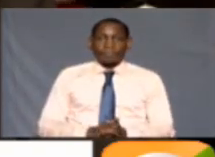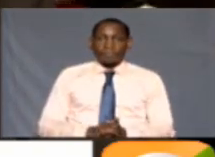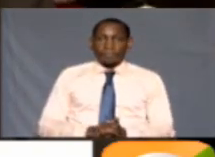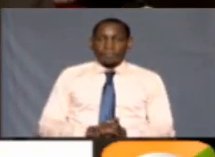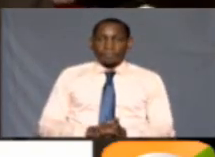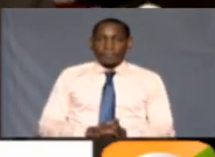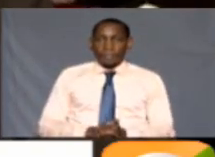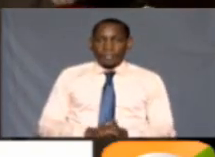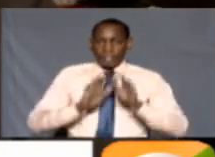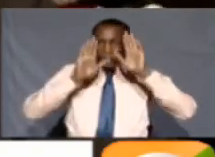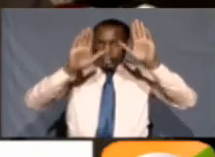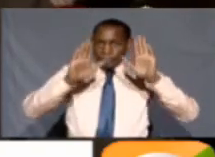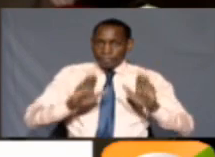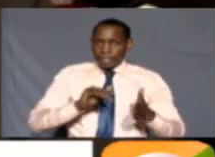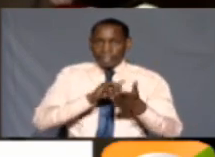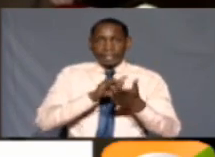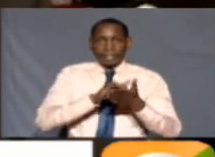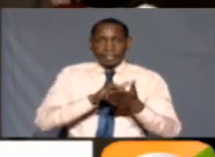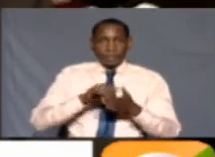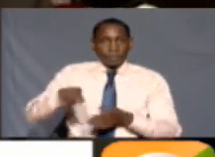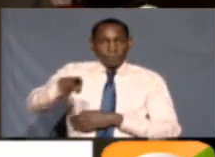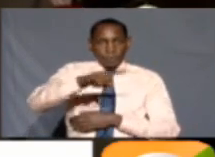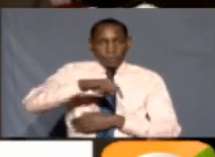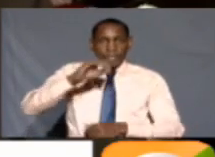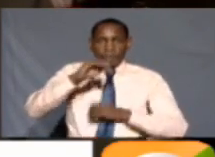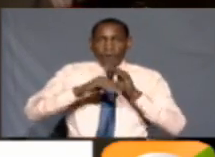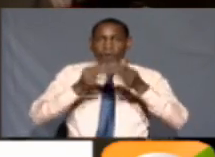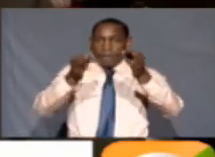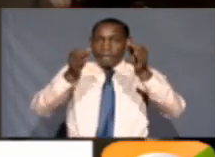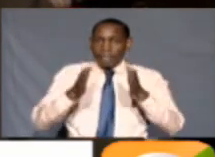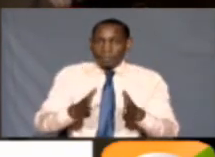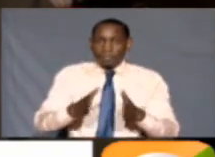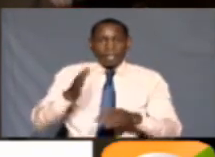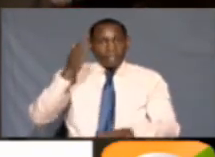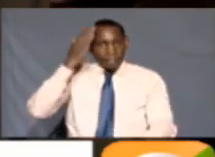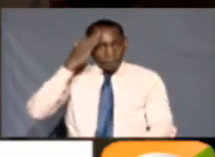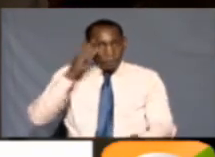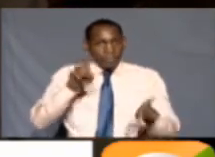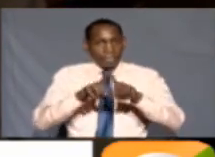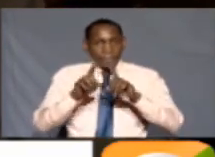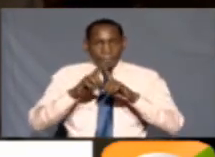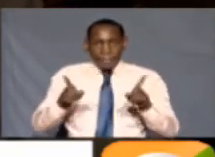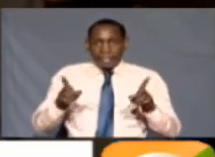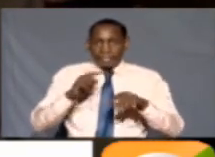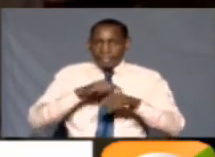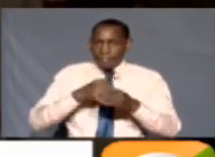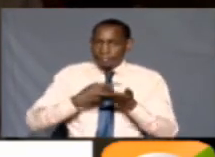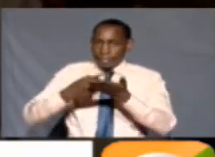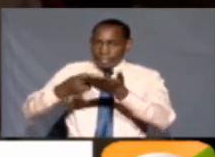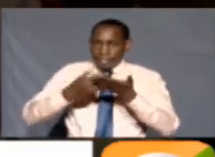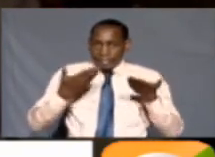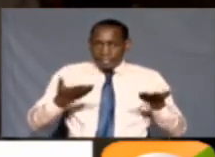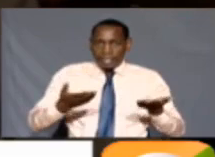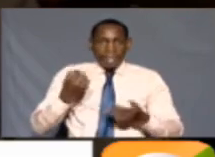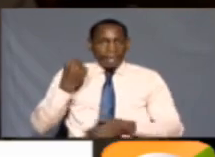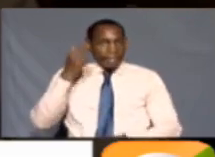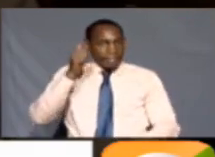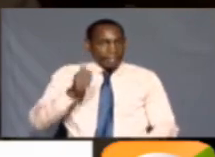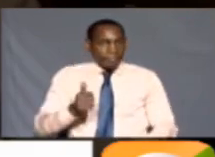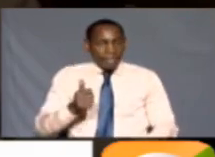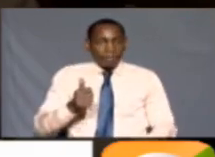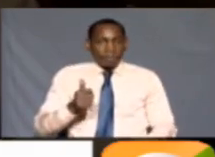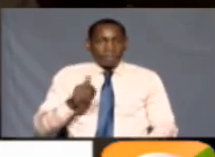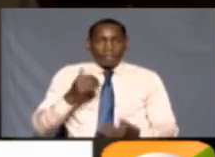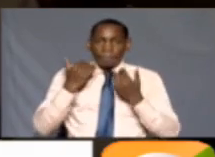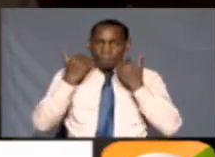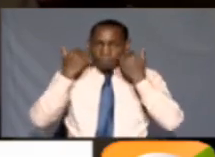And so it's very important for us, for all accountants, to be aware of this. But of course, as we sit here, we also don't understand the